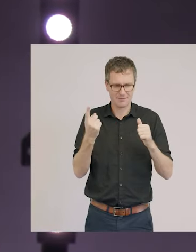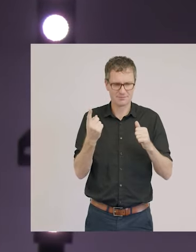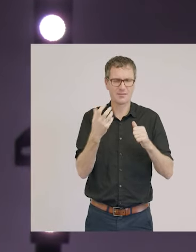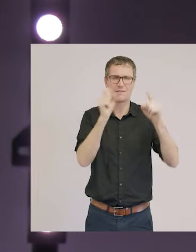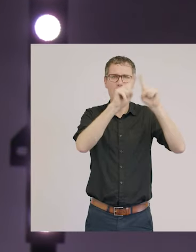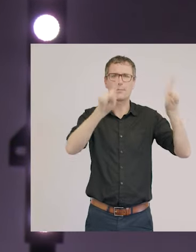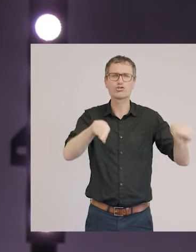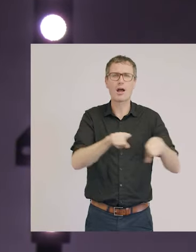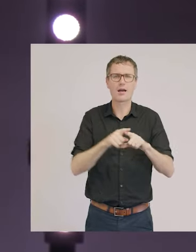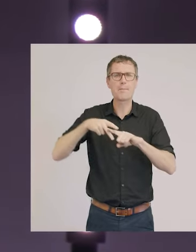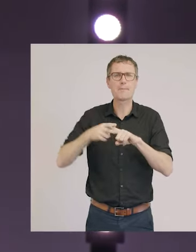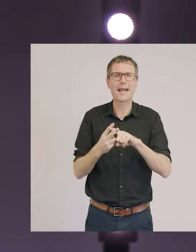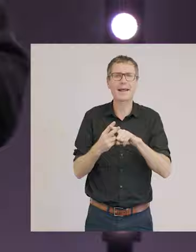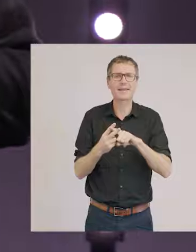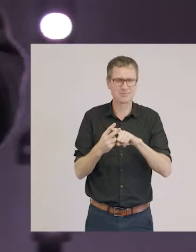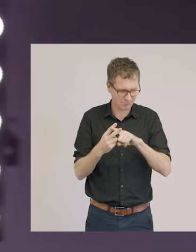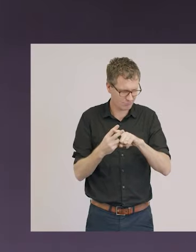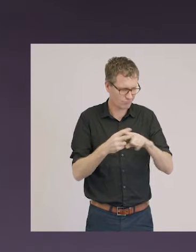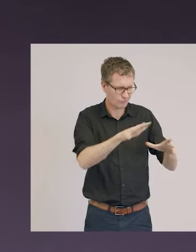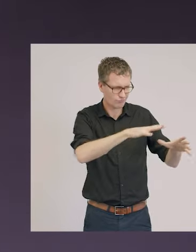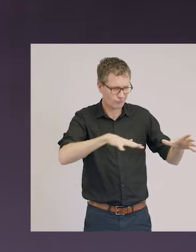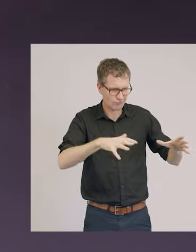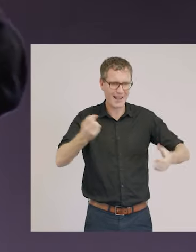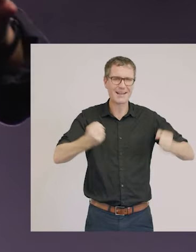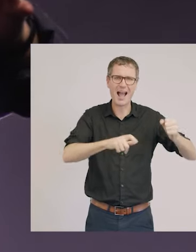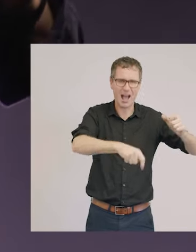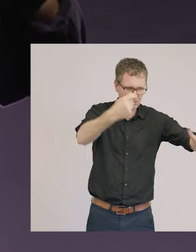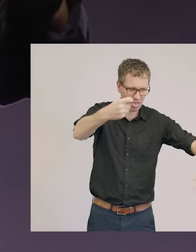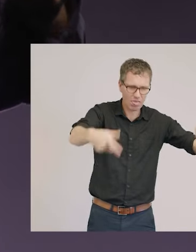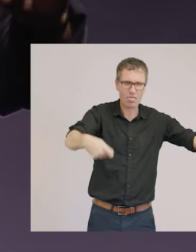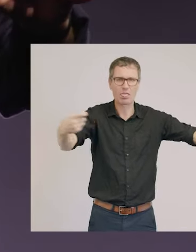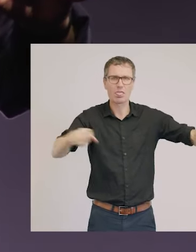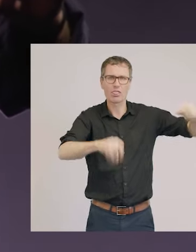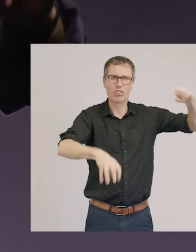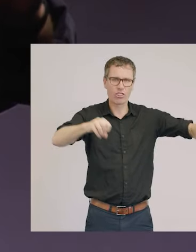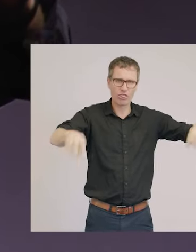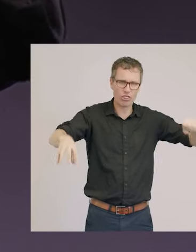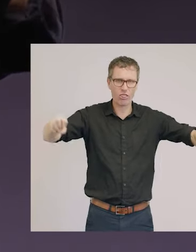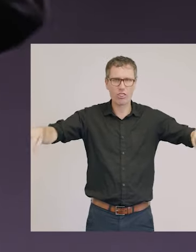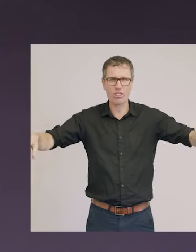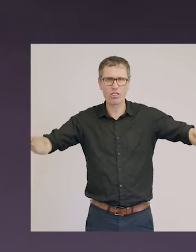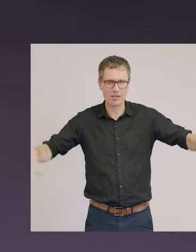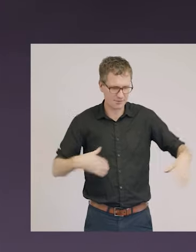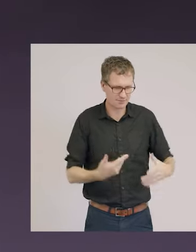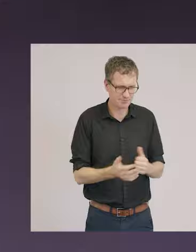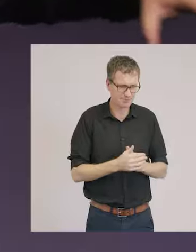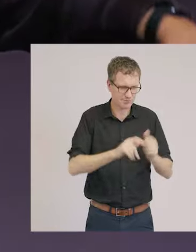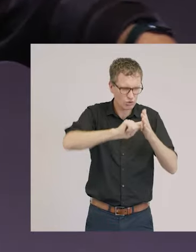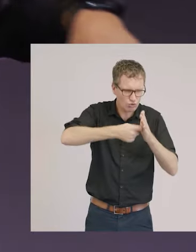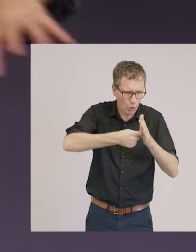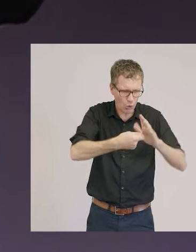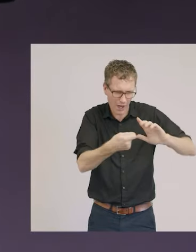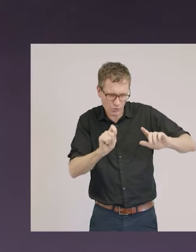this wonderful cartoon at home, and it's a picture of a mechanic in his office, and he's taken this car to bits, and there's 6 million pieces all